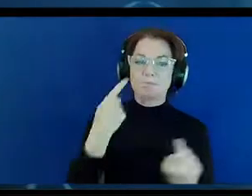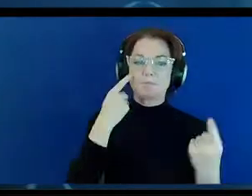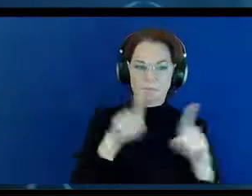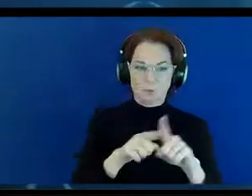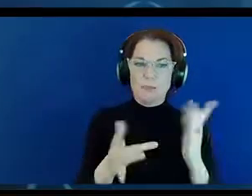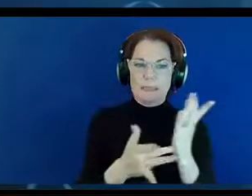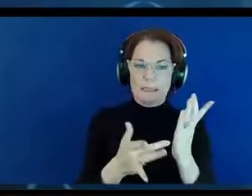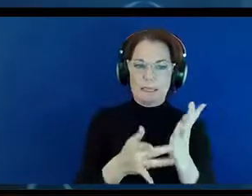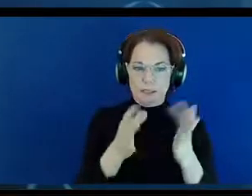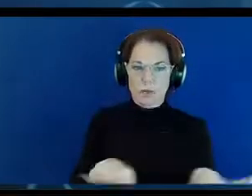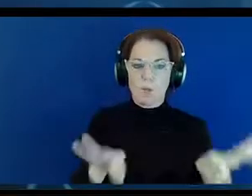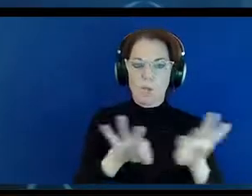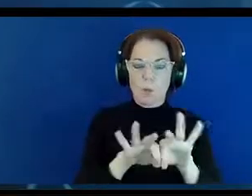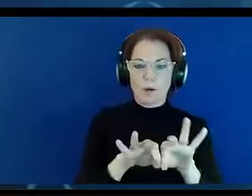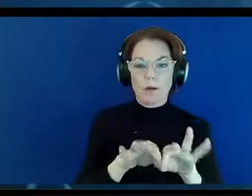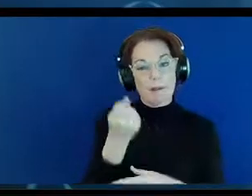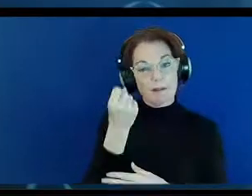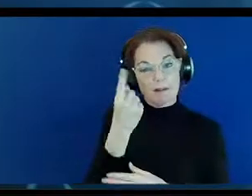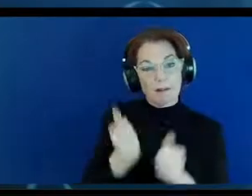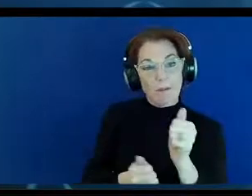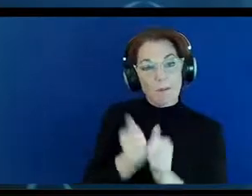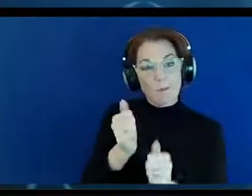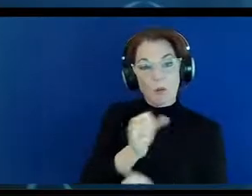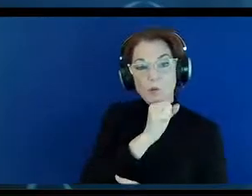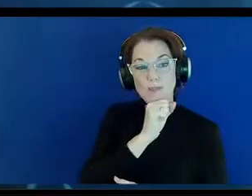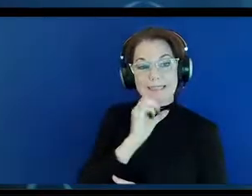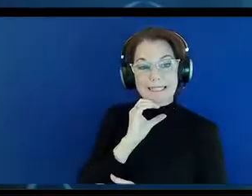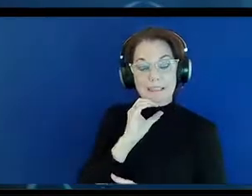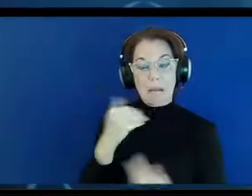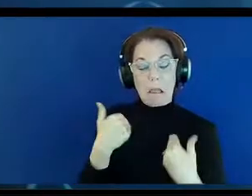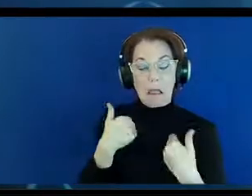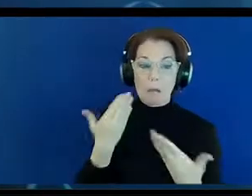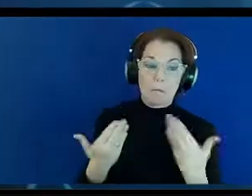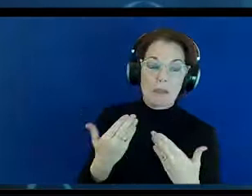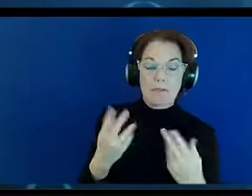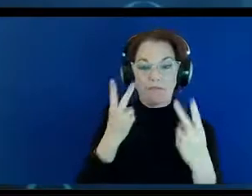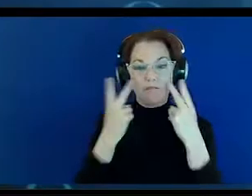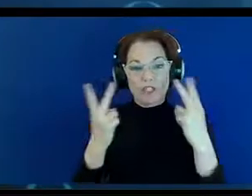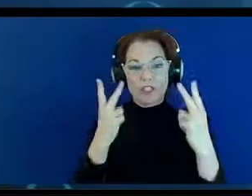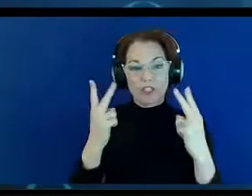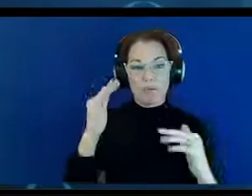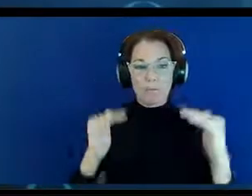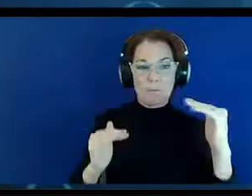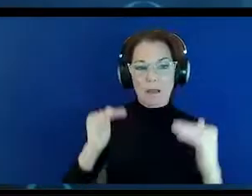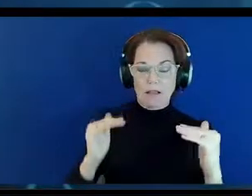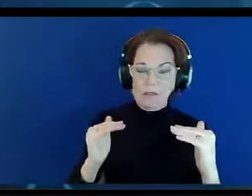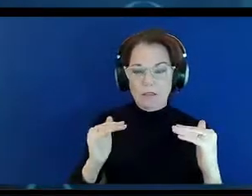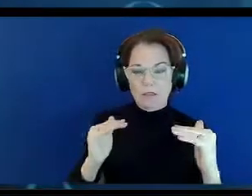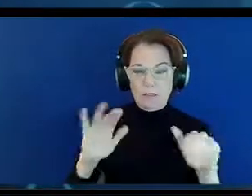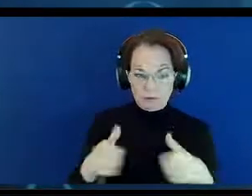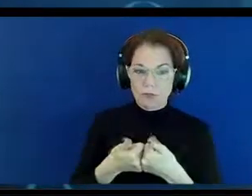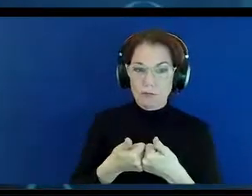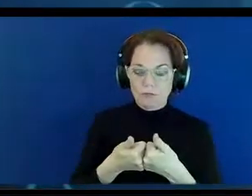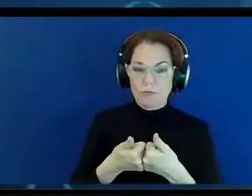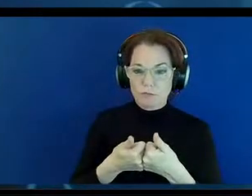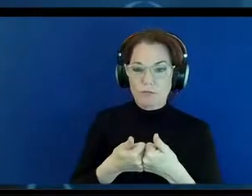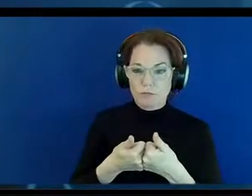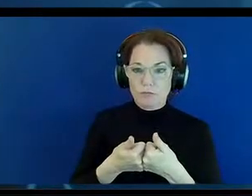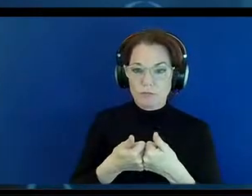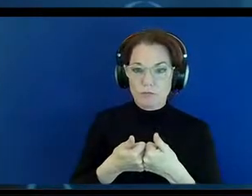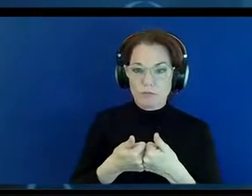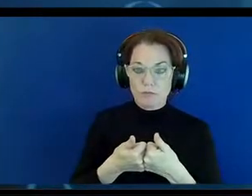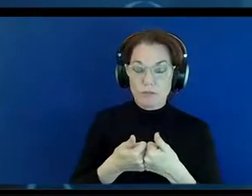where they are, and realizing that many seniors may have vision or balance or movement challenges. I